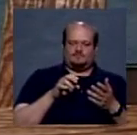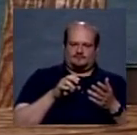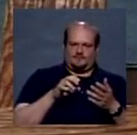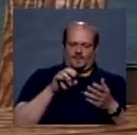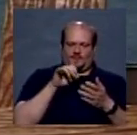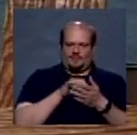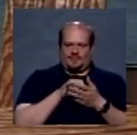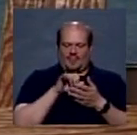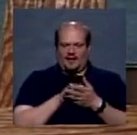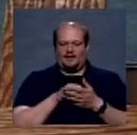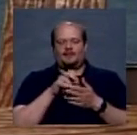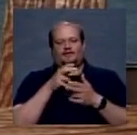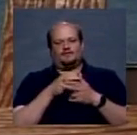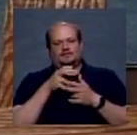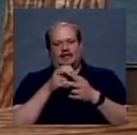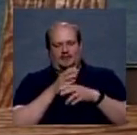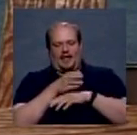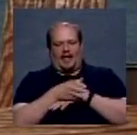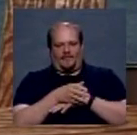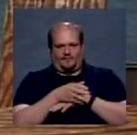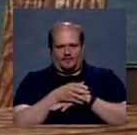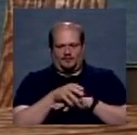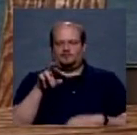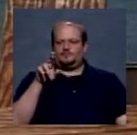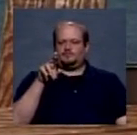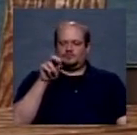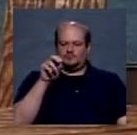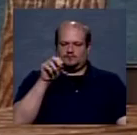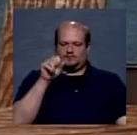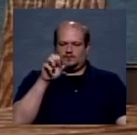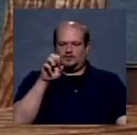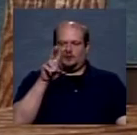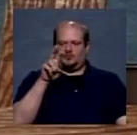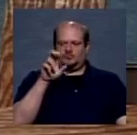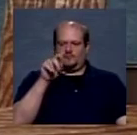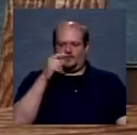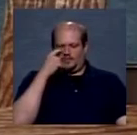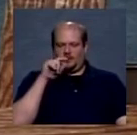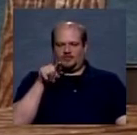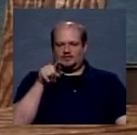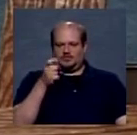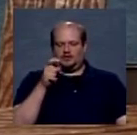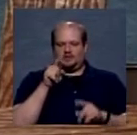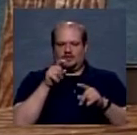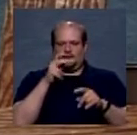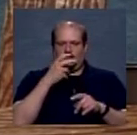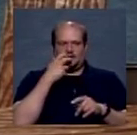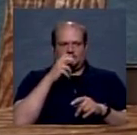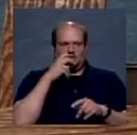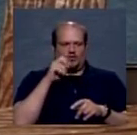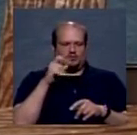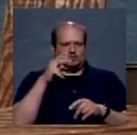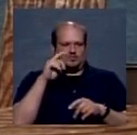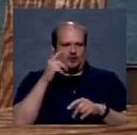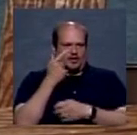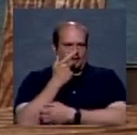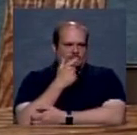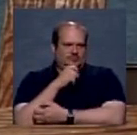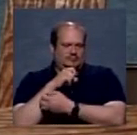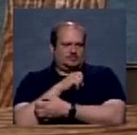That it was named after Roosevelt because he couldn't get back to Warm Springs. It don't matter to me. Warm